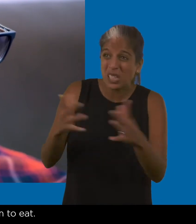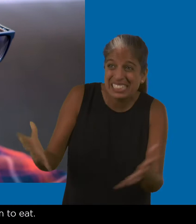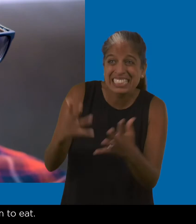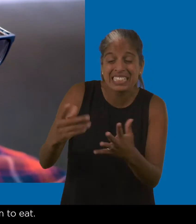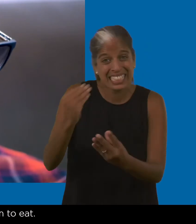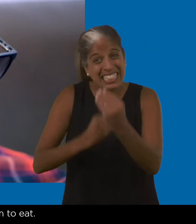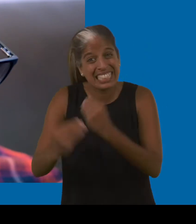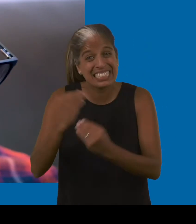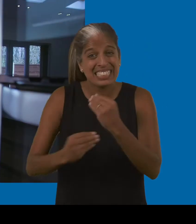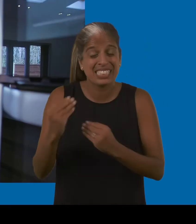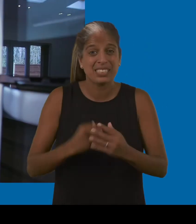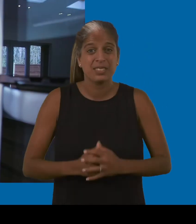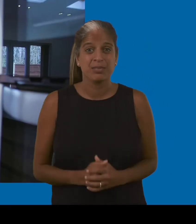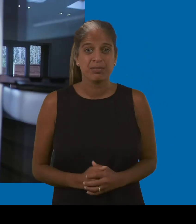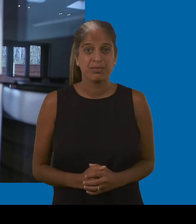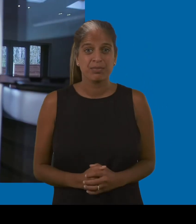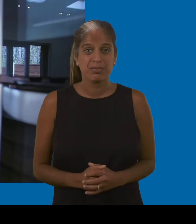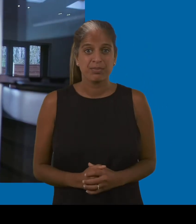to motivate him to eat.